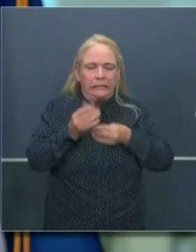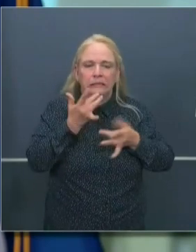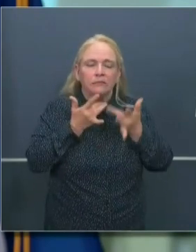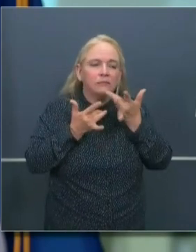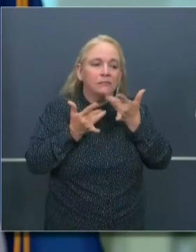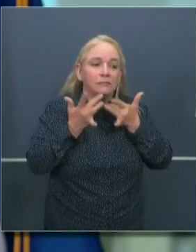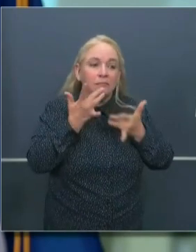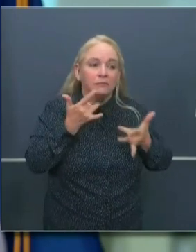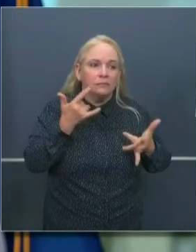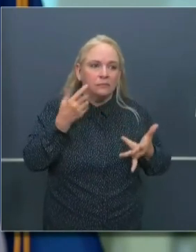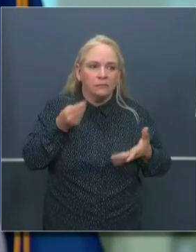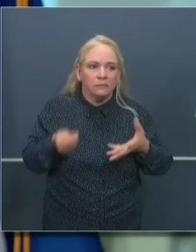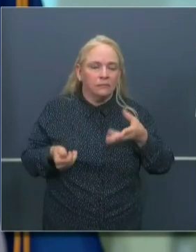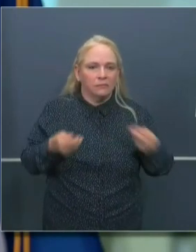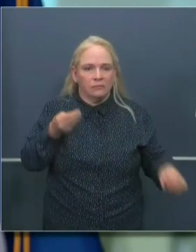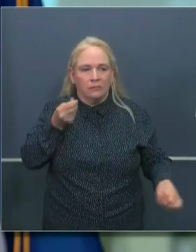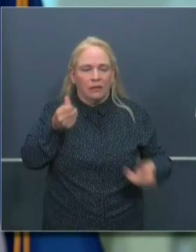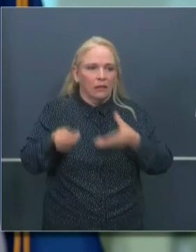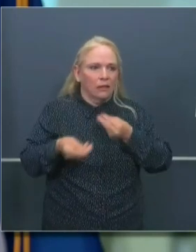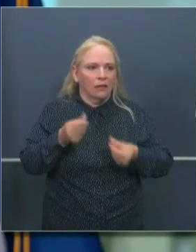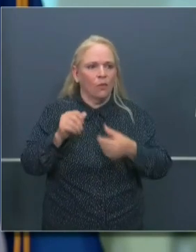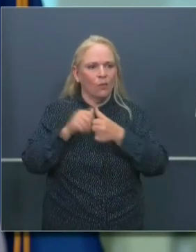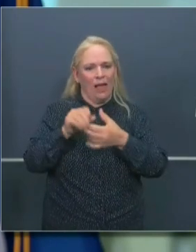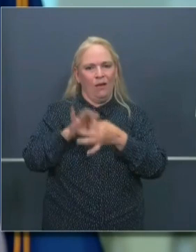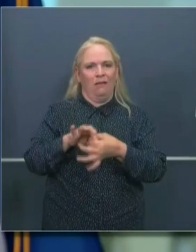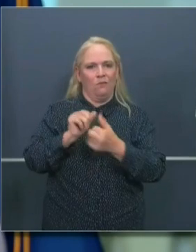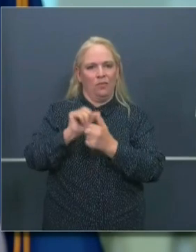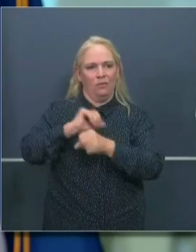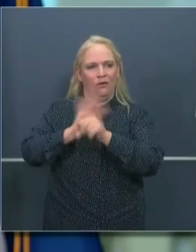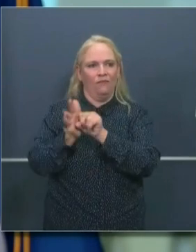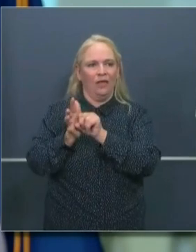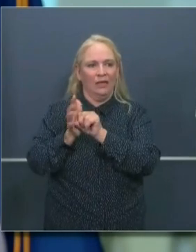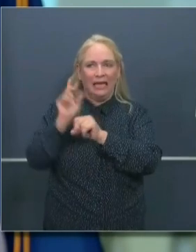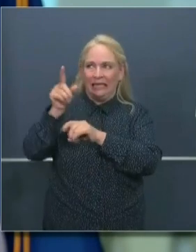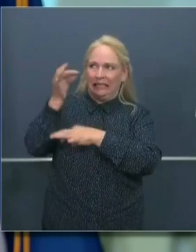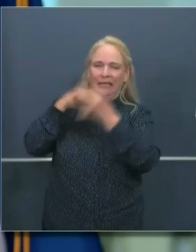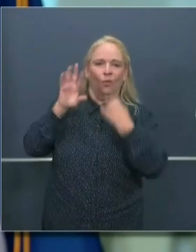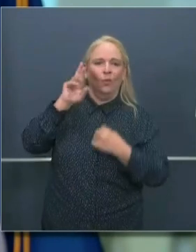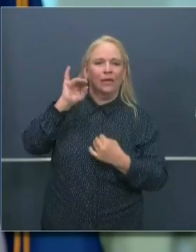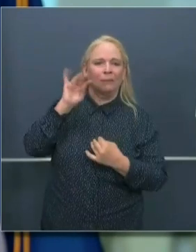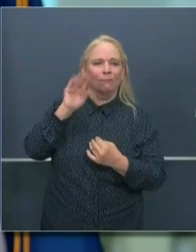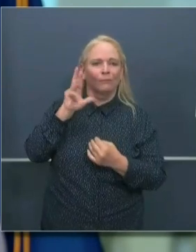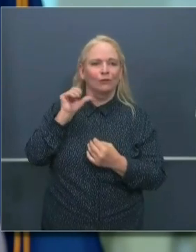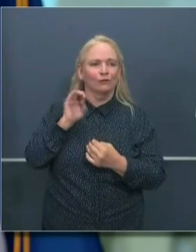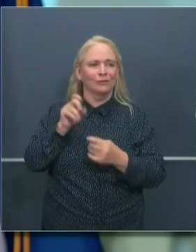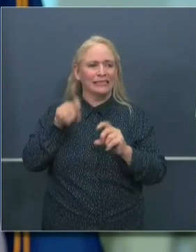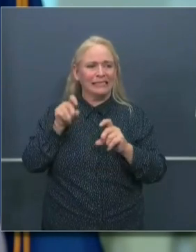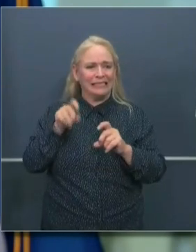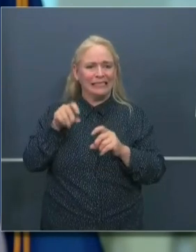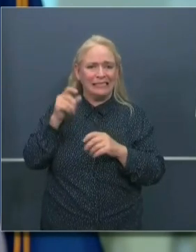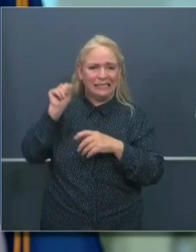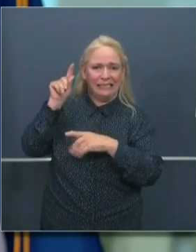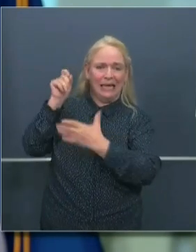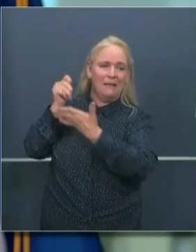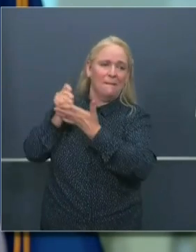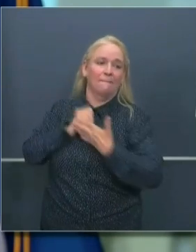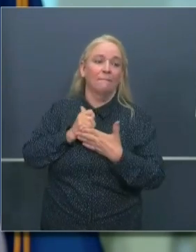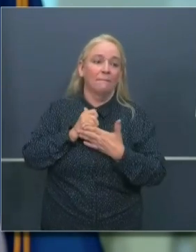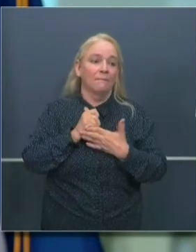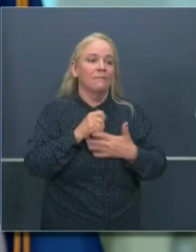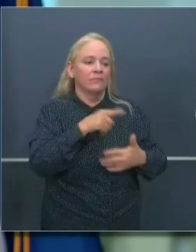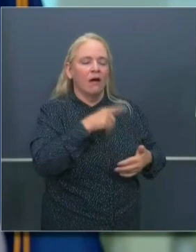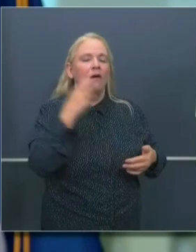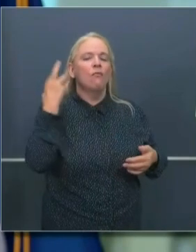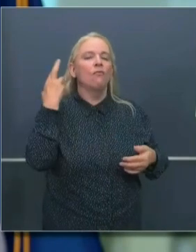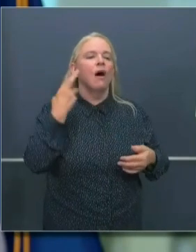revenue declines as a consequence of COVID-19. So we have their attention, I assure you. And let me just say, not only is it